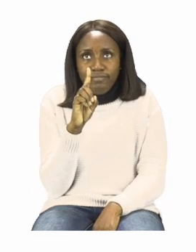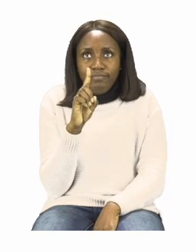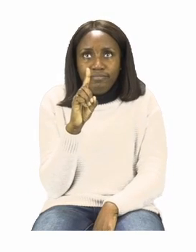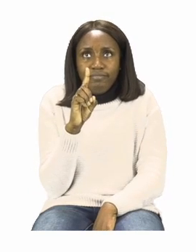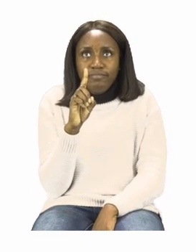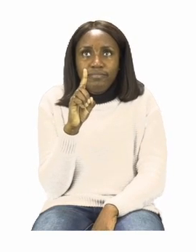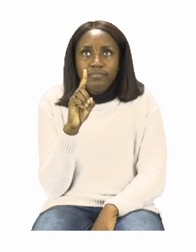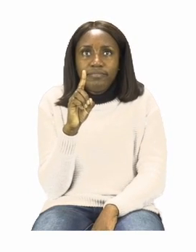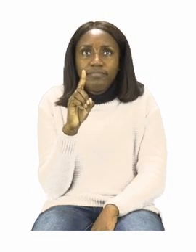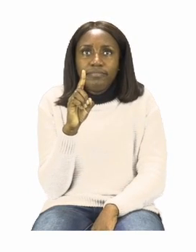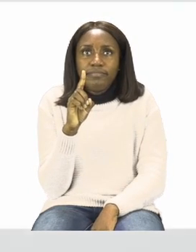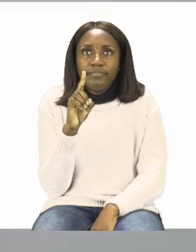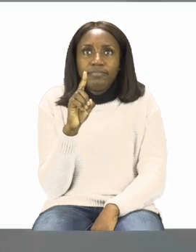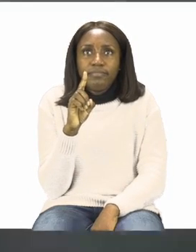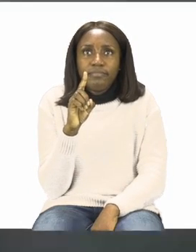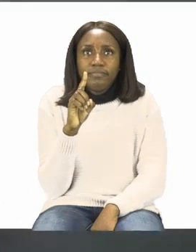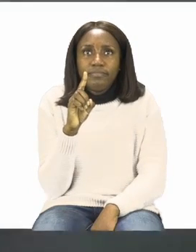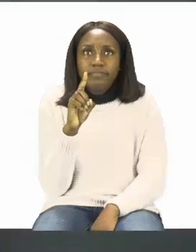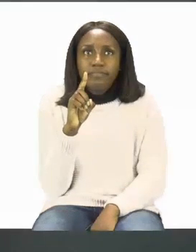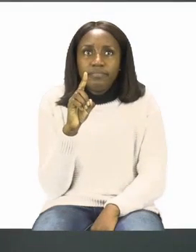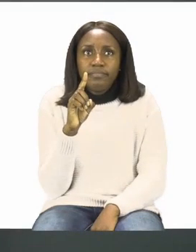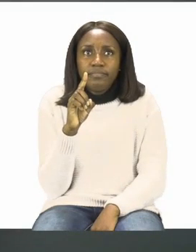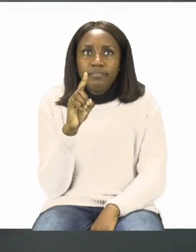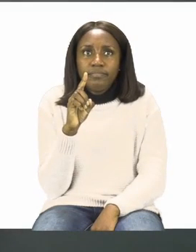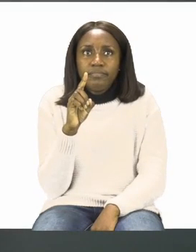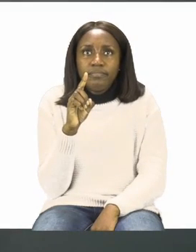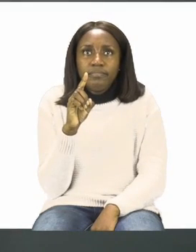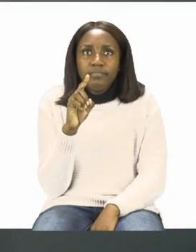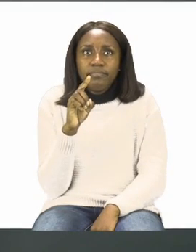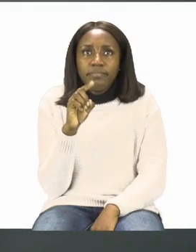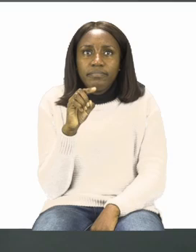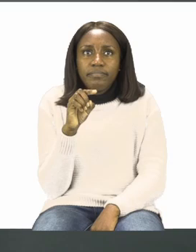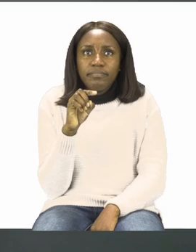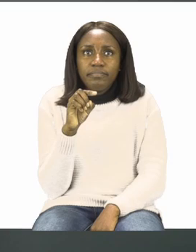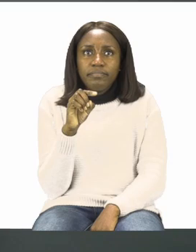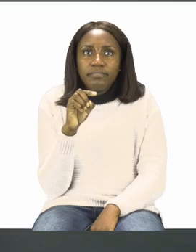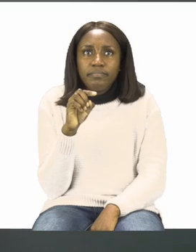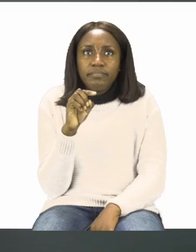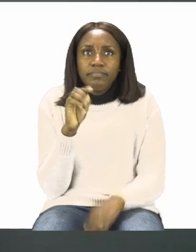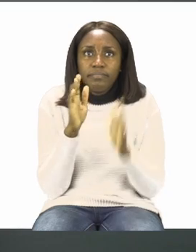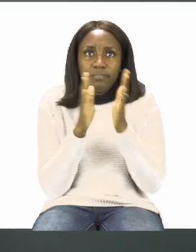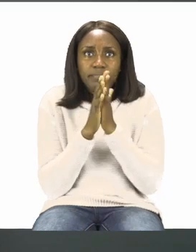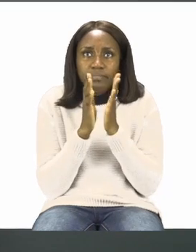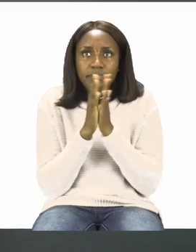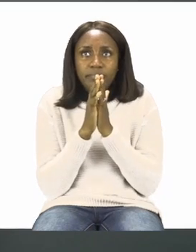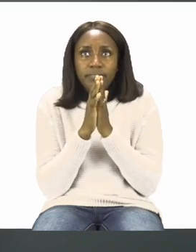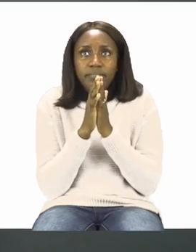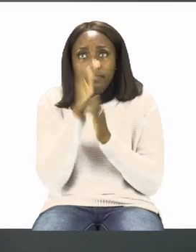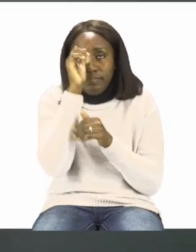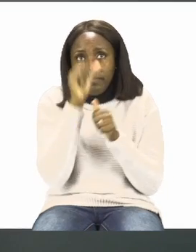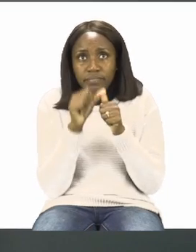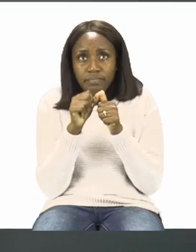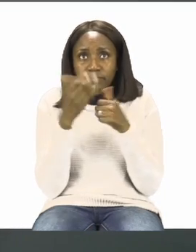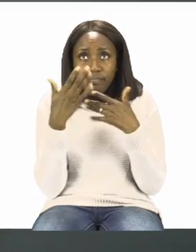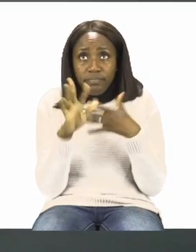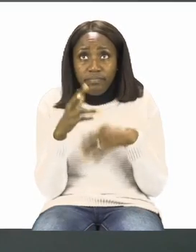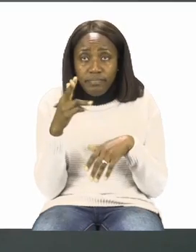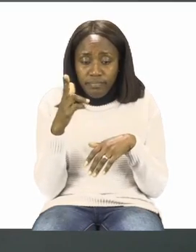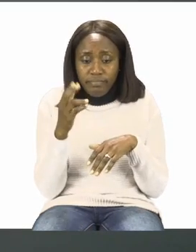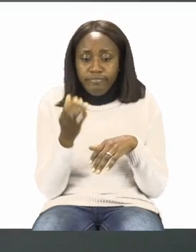picture. So please, boys and girls, remember, now that you are done cutting, you need to put your